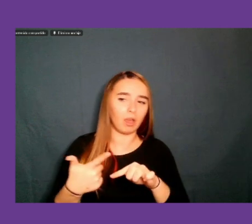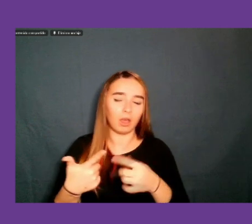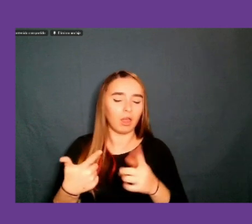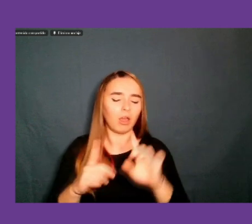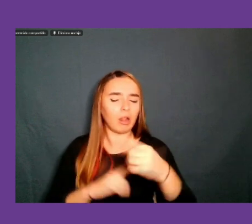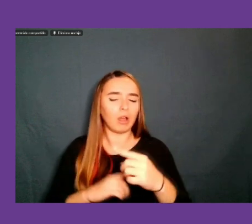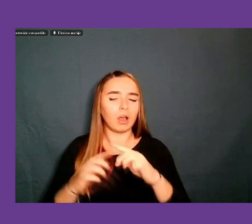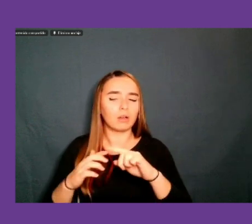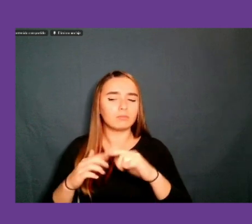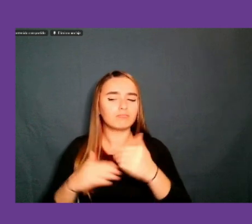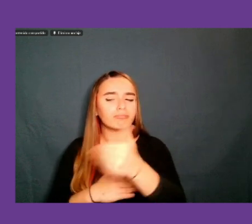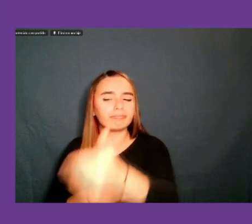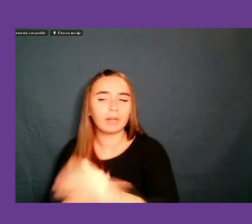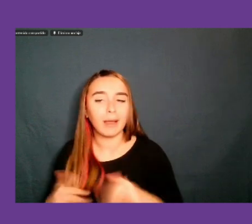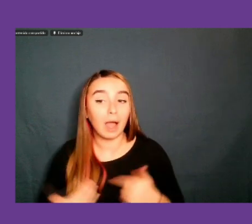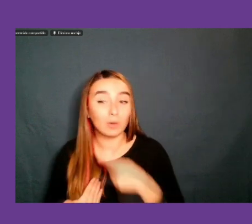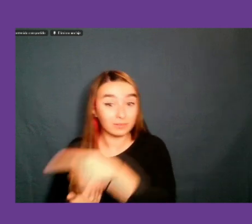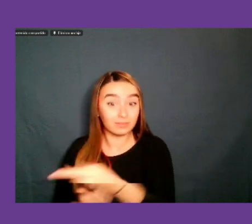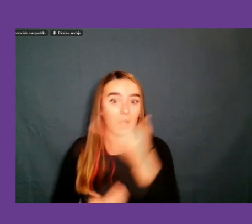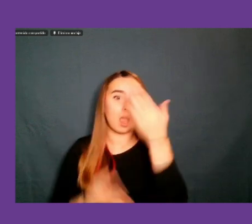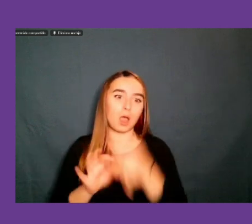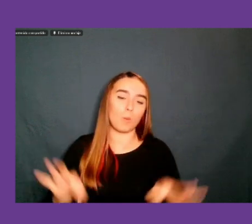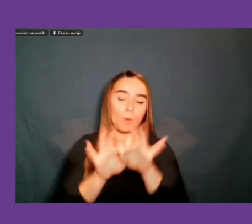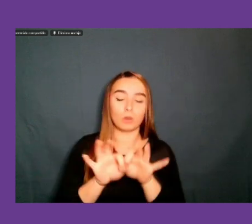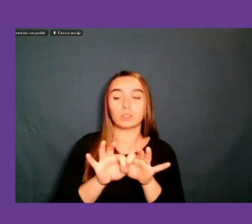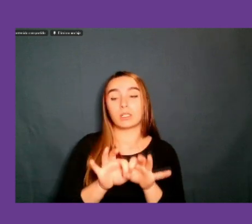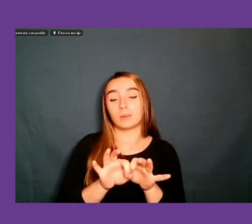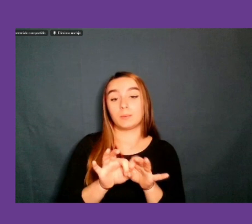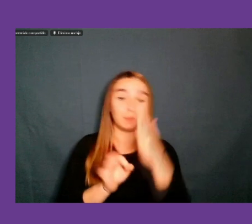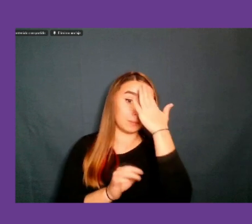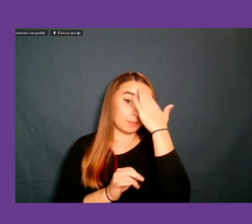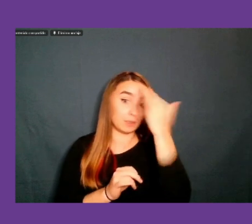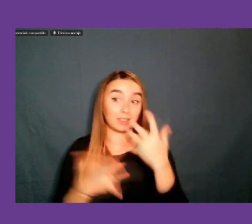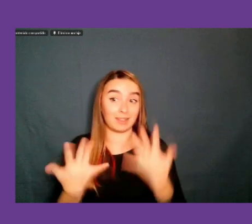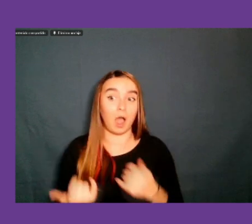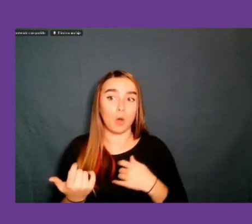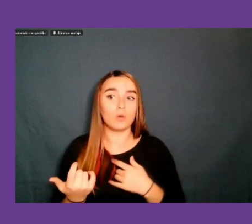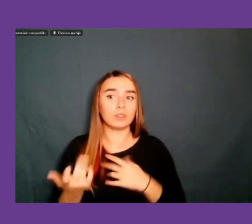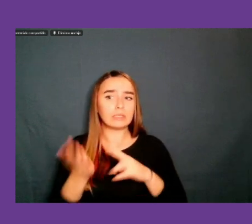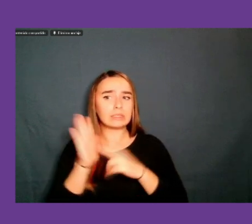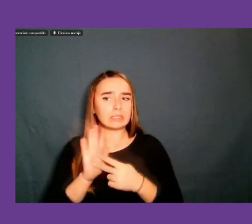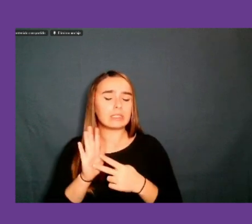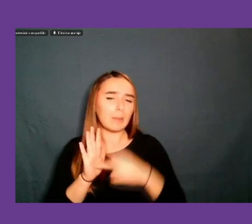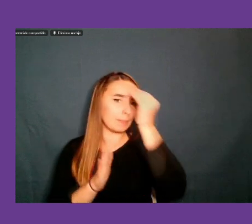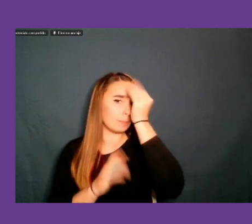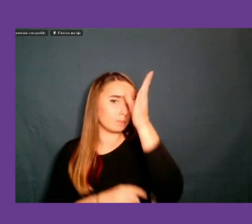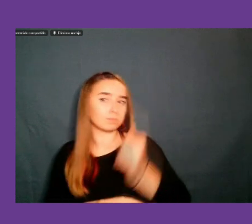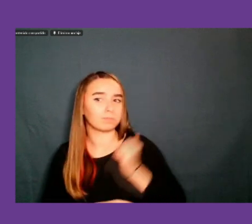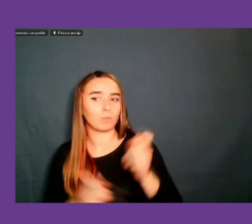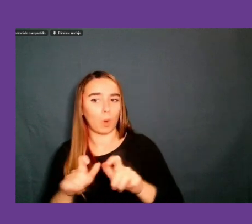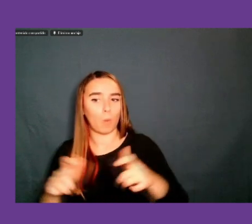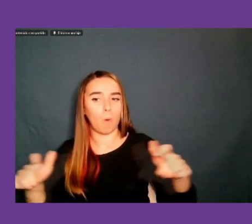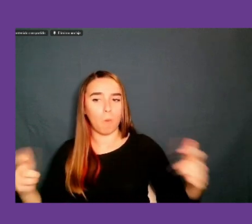that? And this is major because more and more we have artificial intelligence systems. So we will have to explore